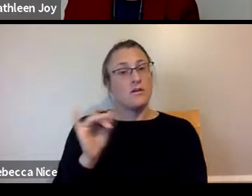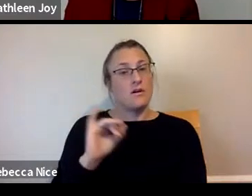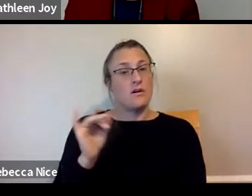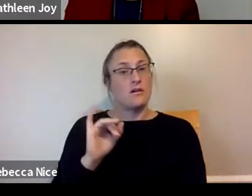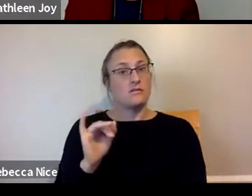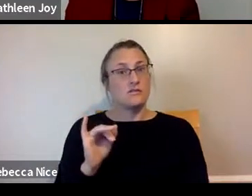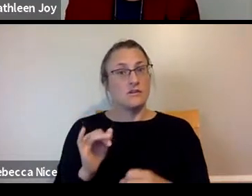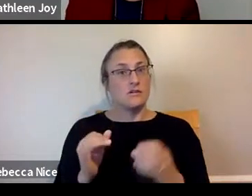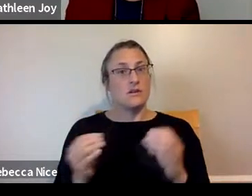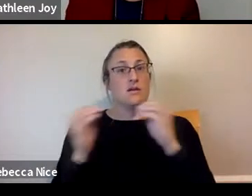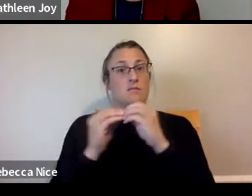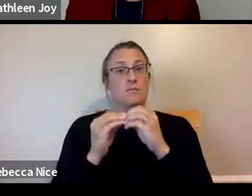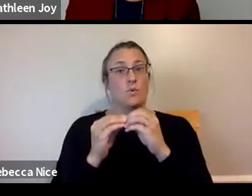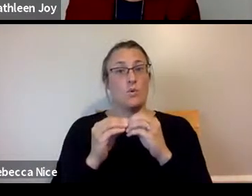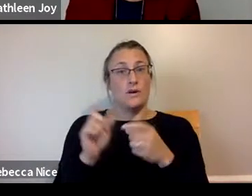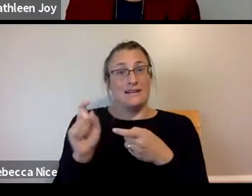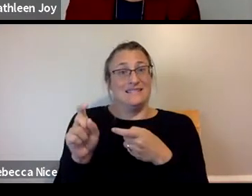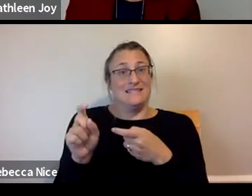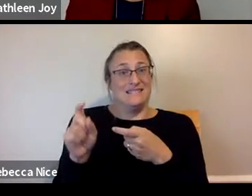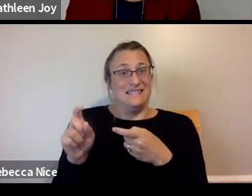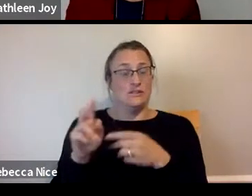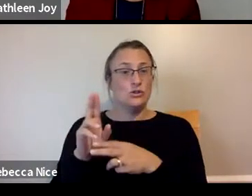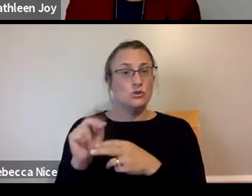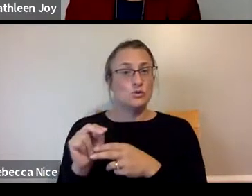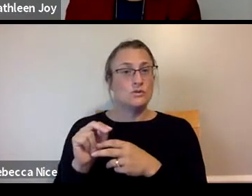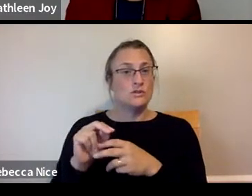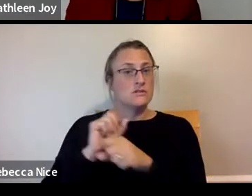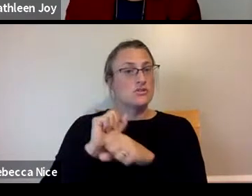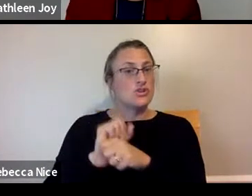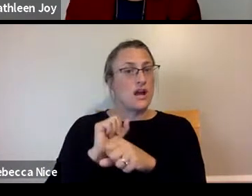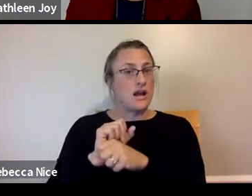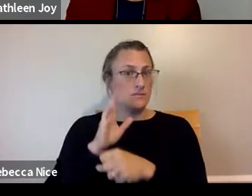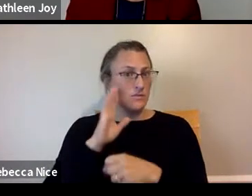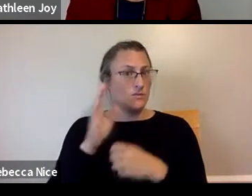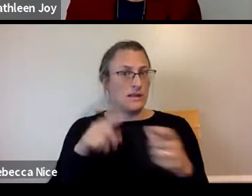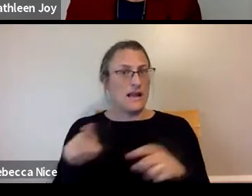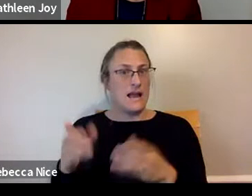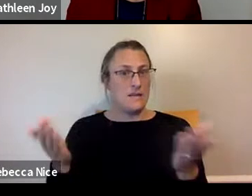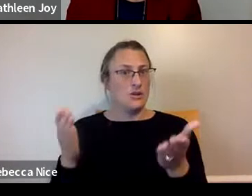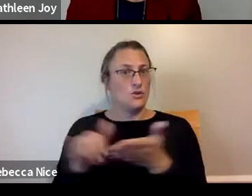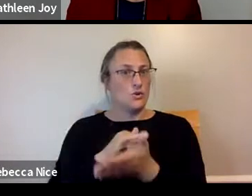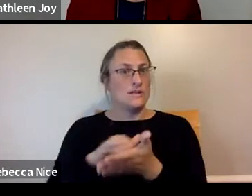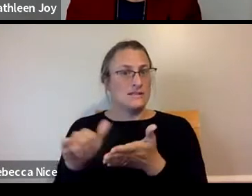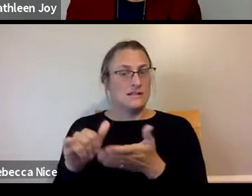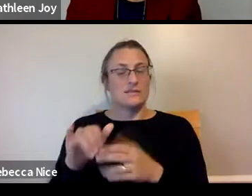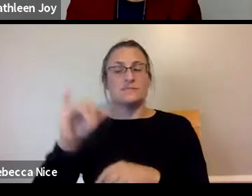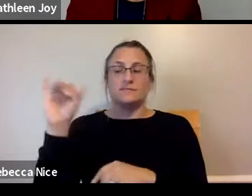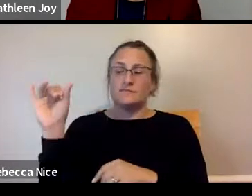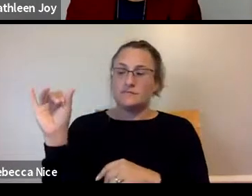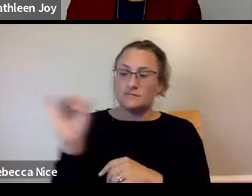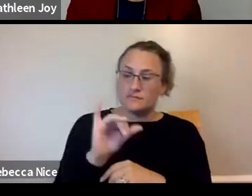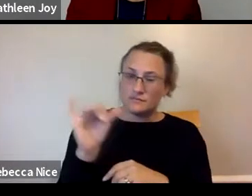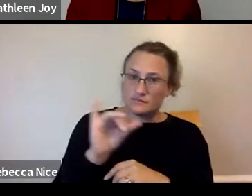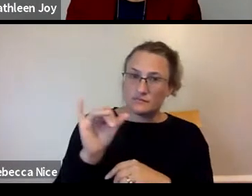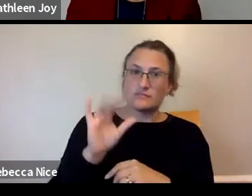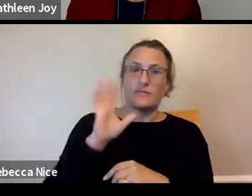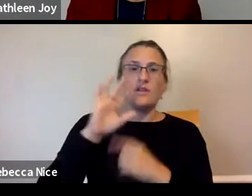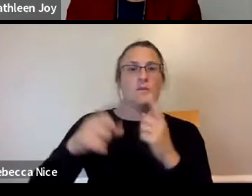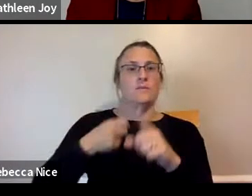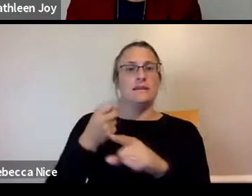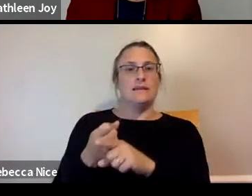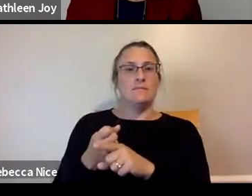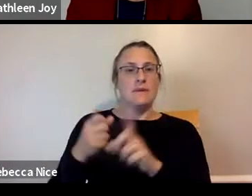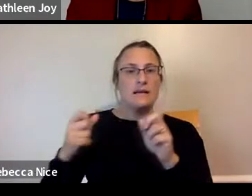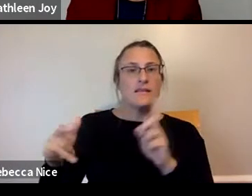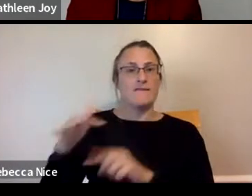needed union jobs and opportunities to New York City. Also, it's also going to impact on the environment,